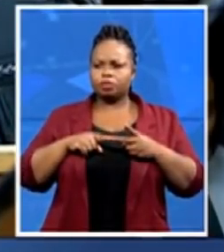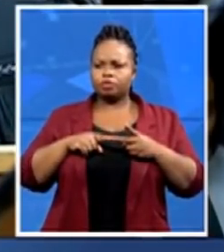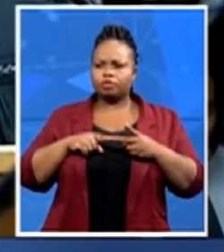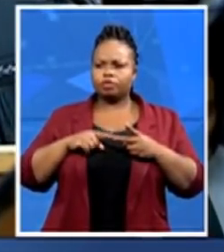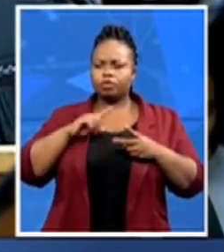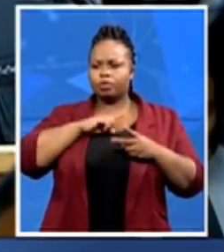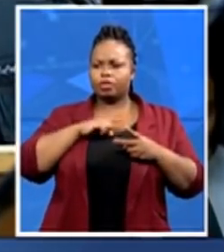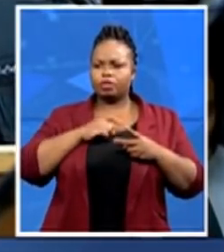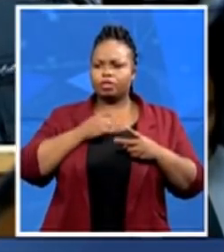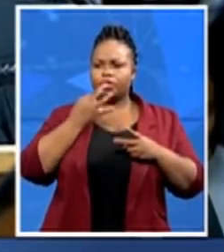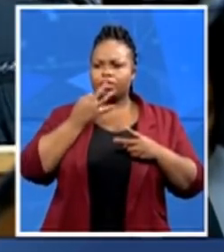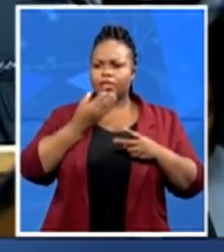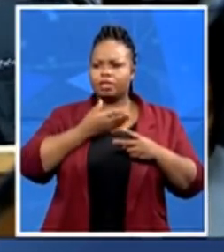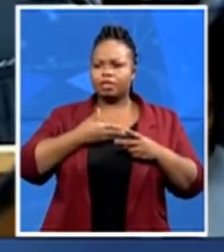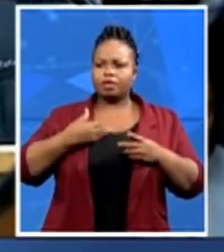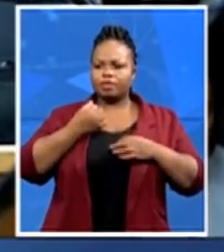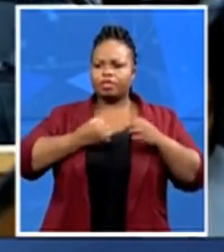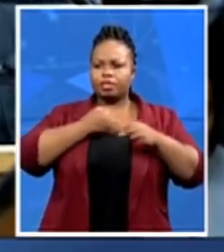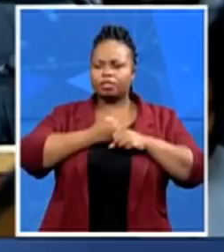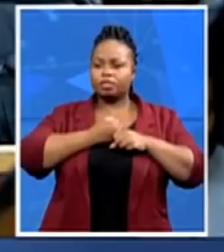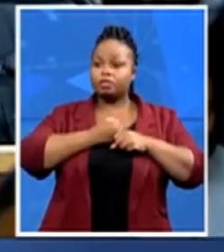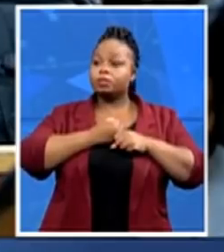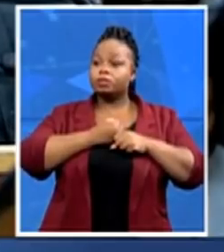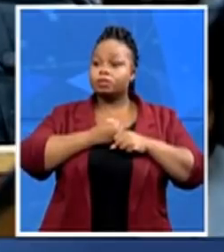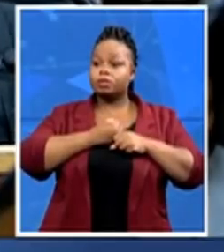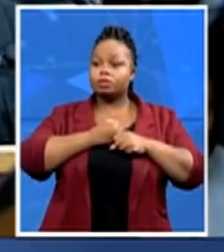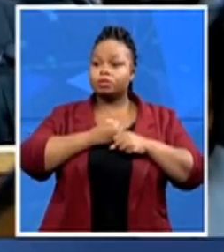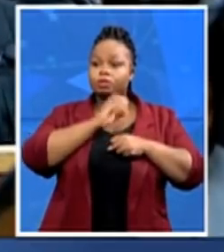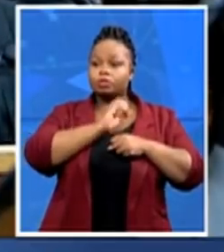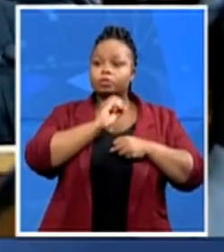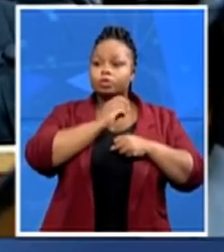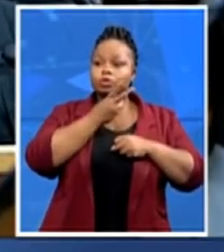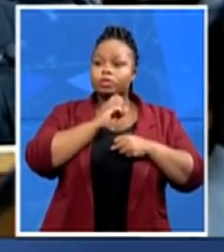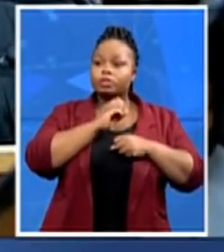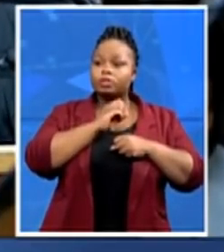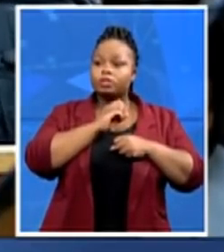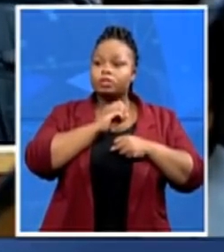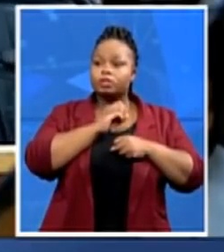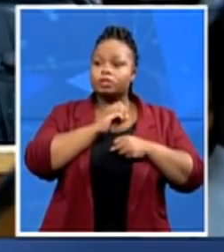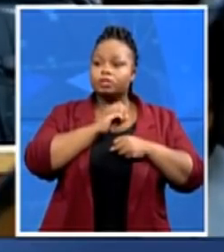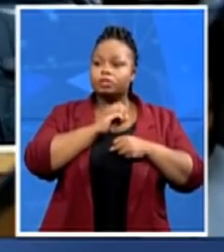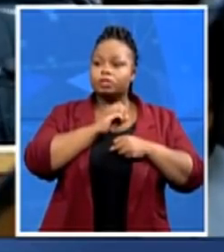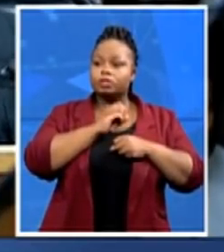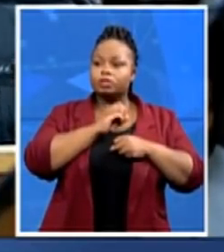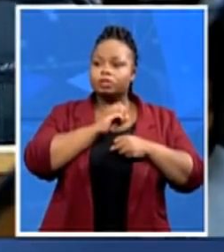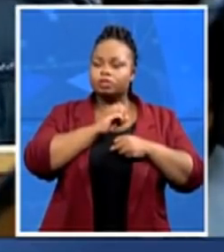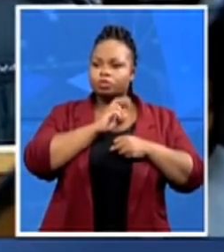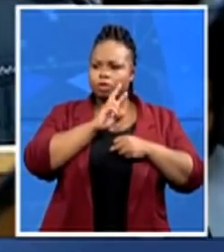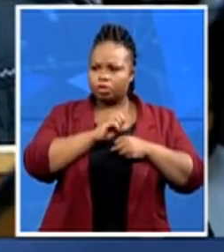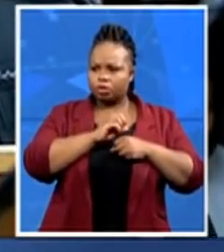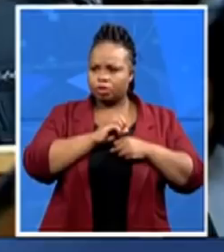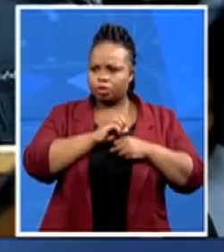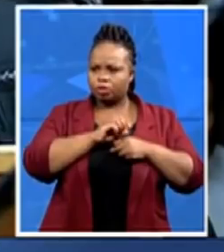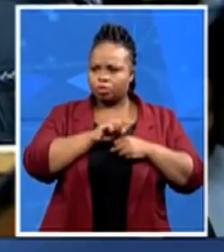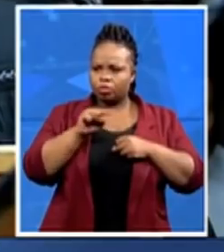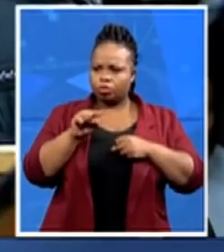April 2014. And that paints a picture. And we cannot disregard the